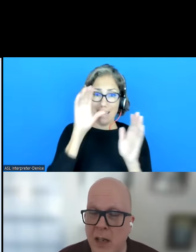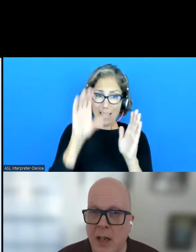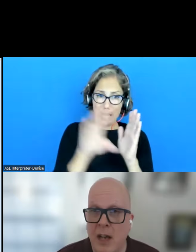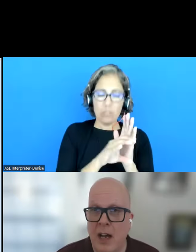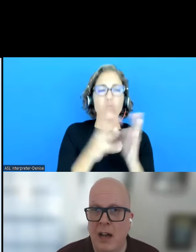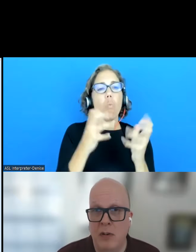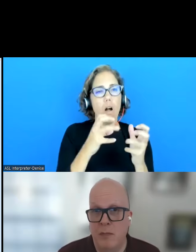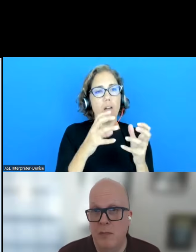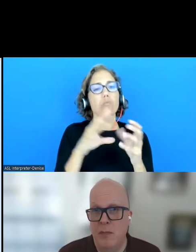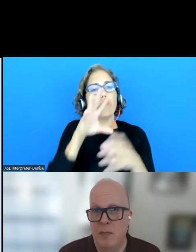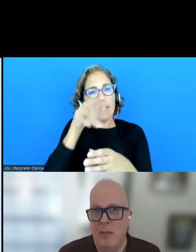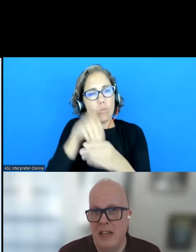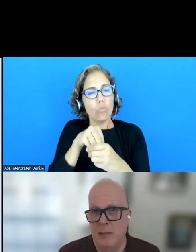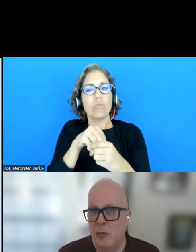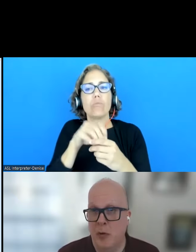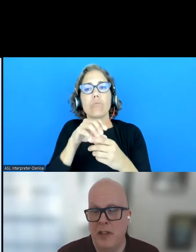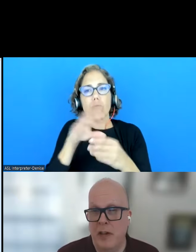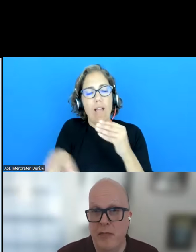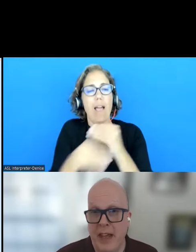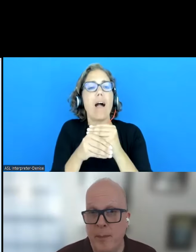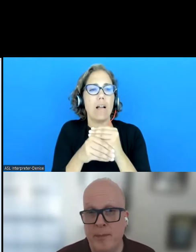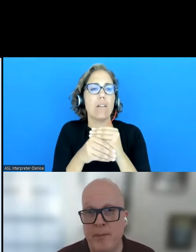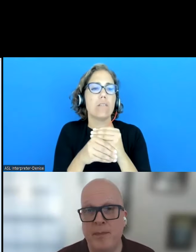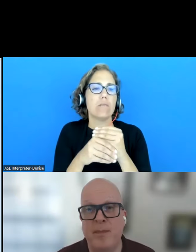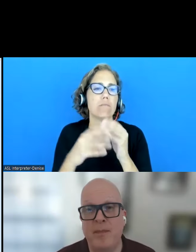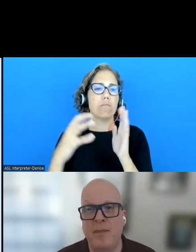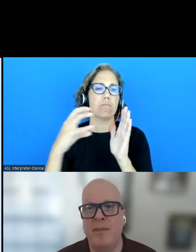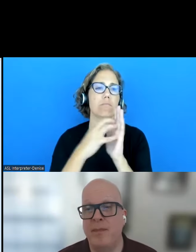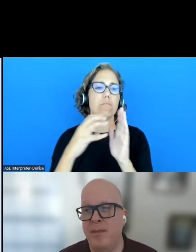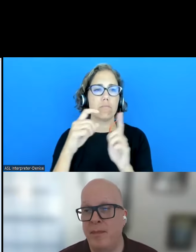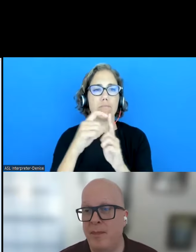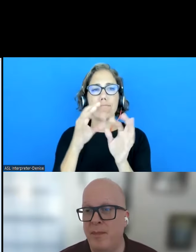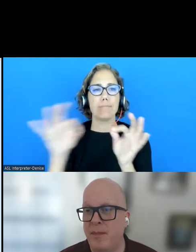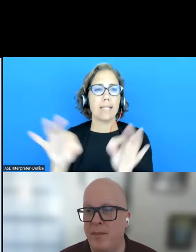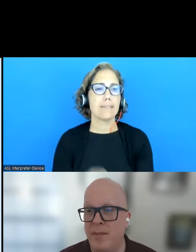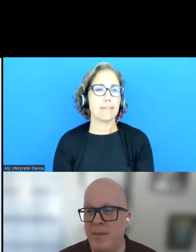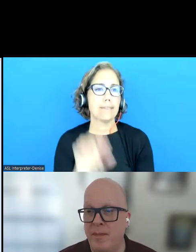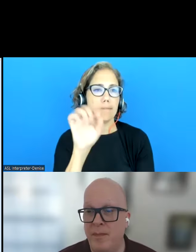it. Would be my simple rule of thumb for that.